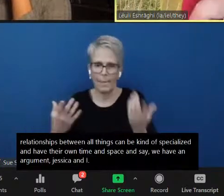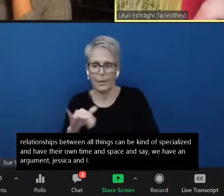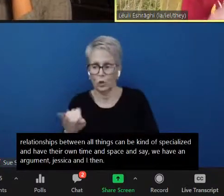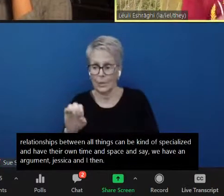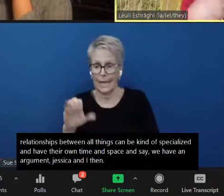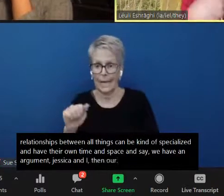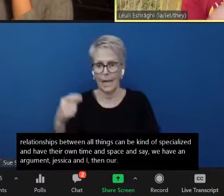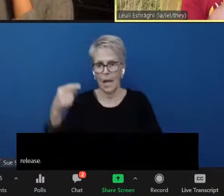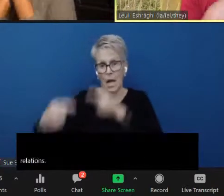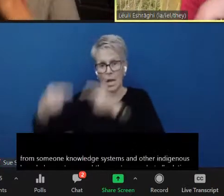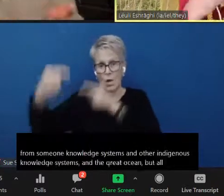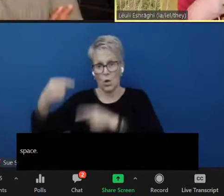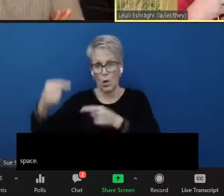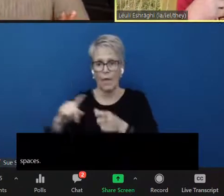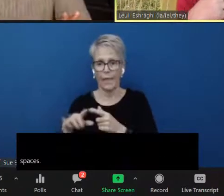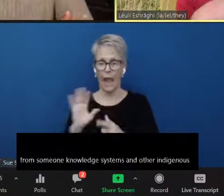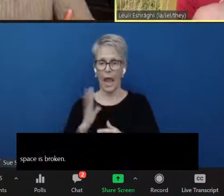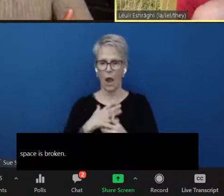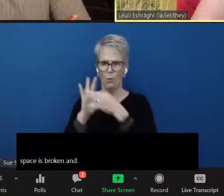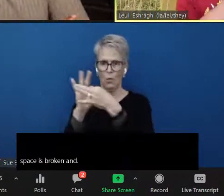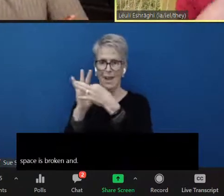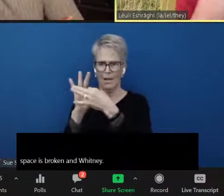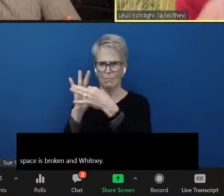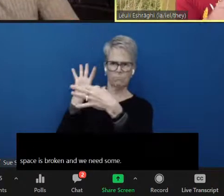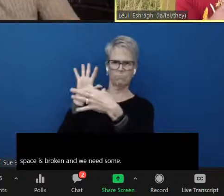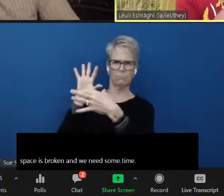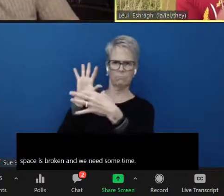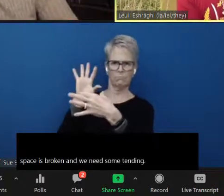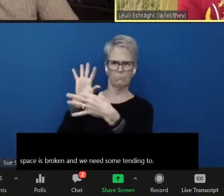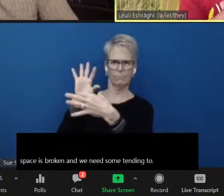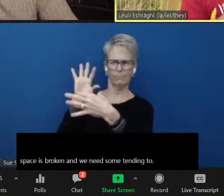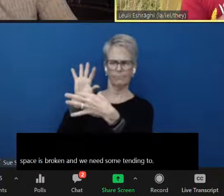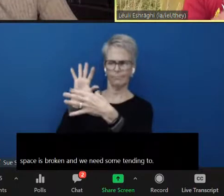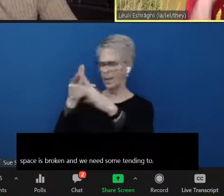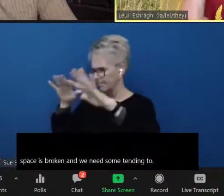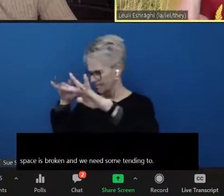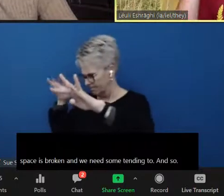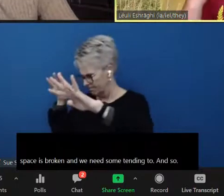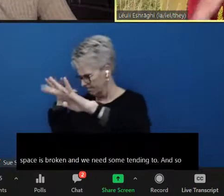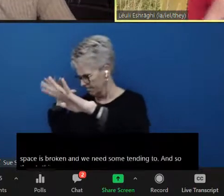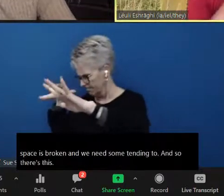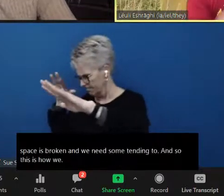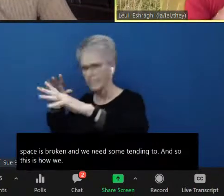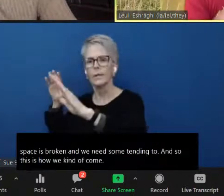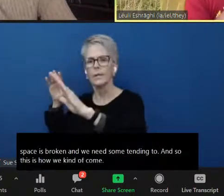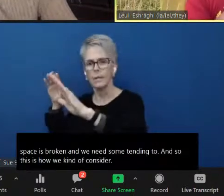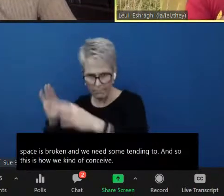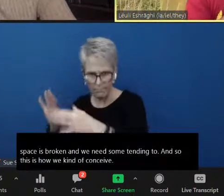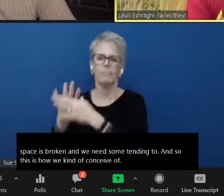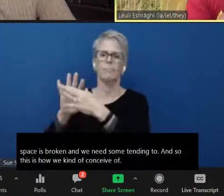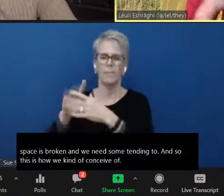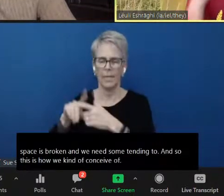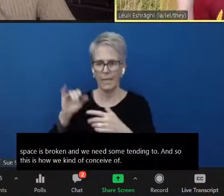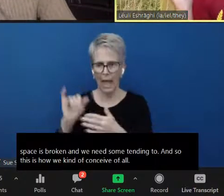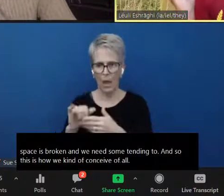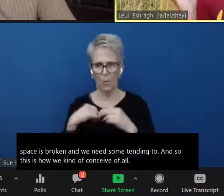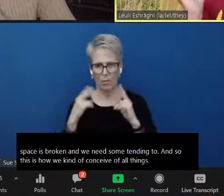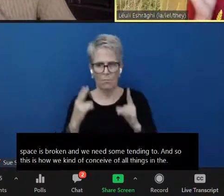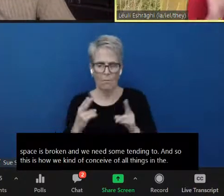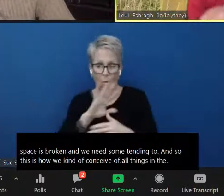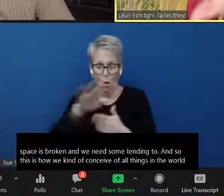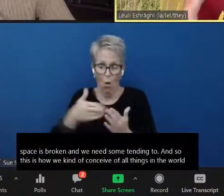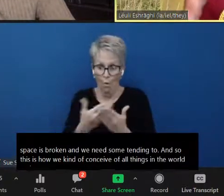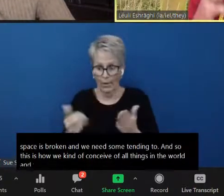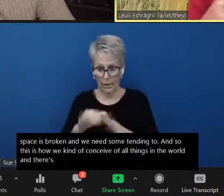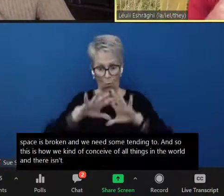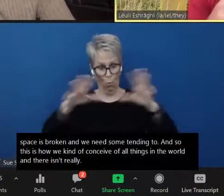then our relational space is broken and it needs some tending to. So this is how we kind of conceive of all things in the